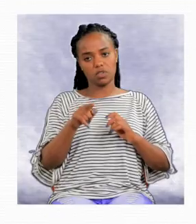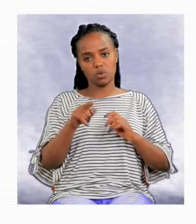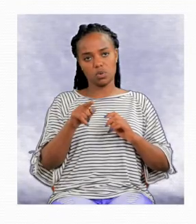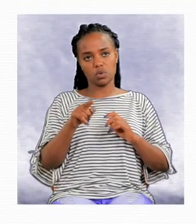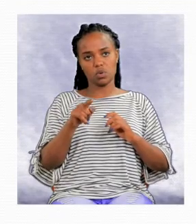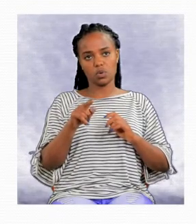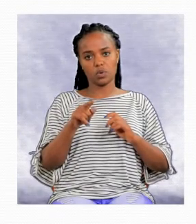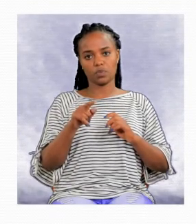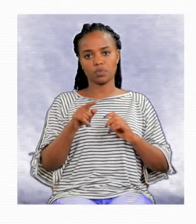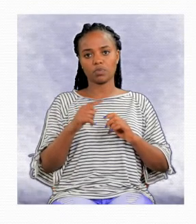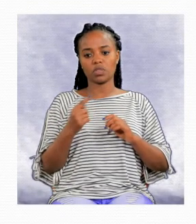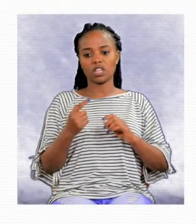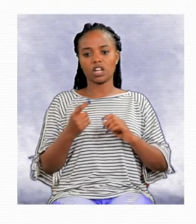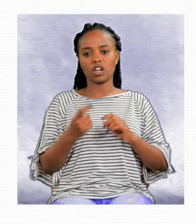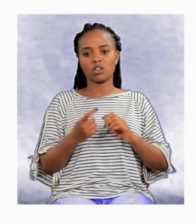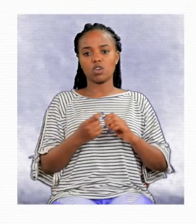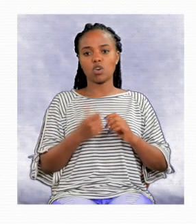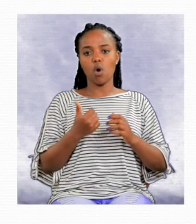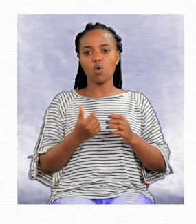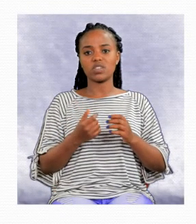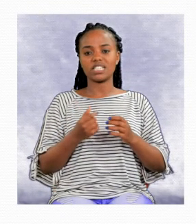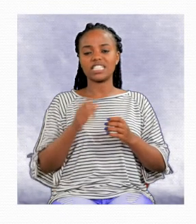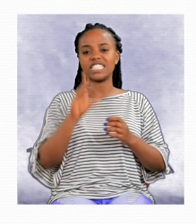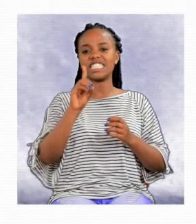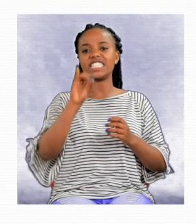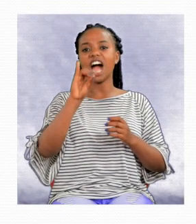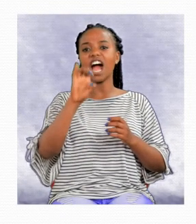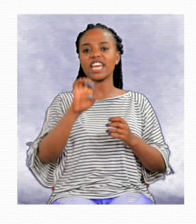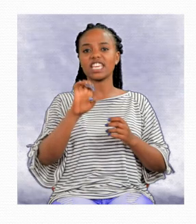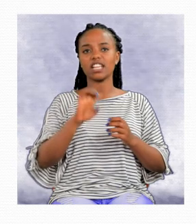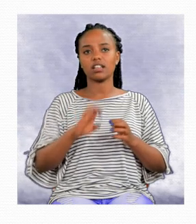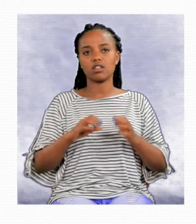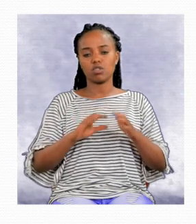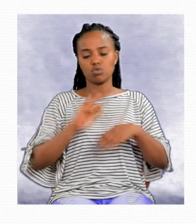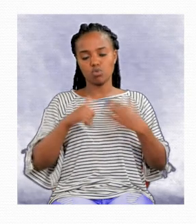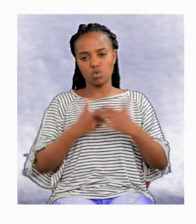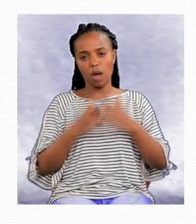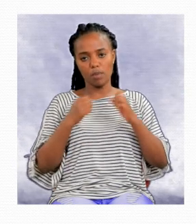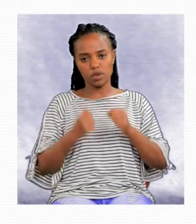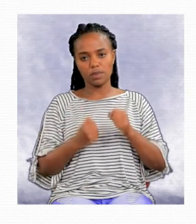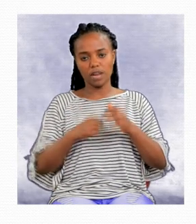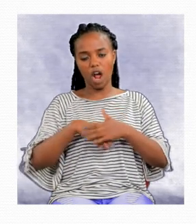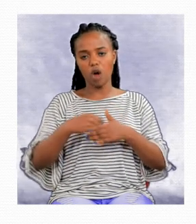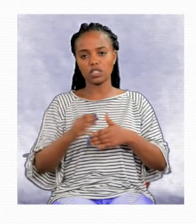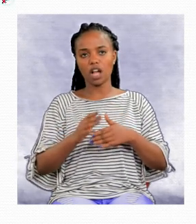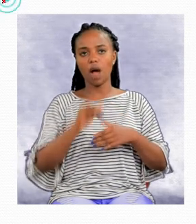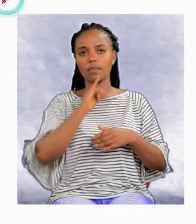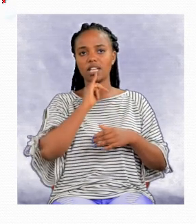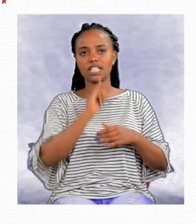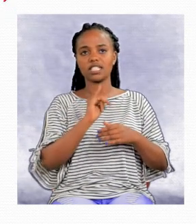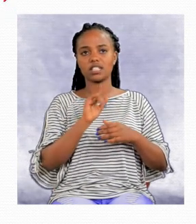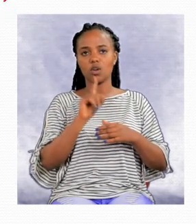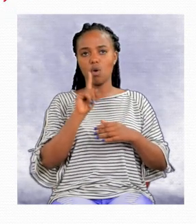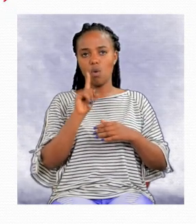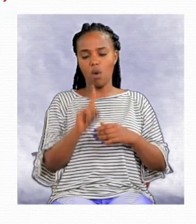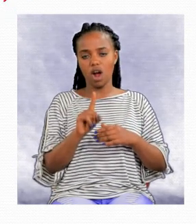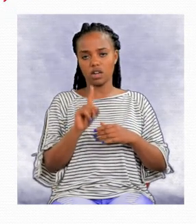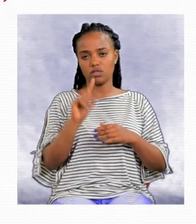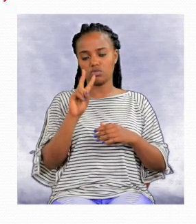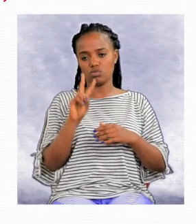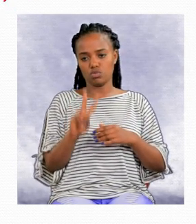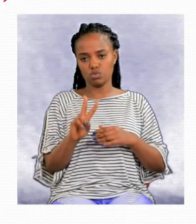toss or roll a die, the total possible outcomes or sample space will be it is 1, 2,